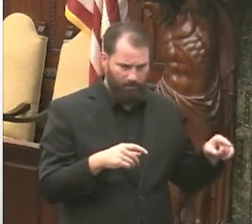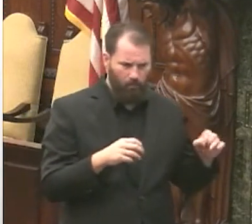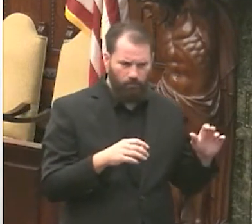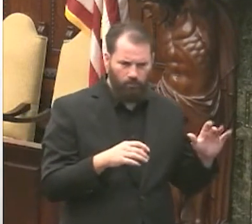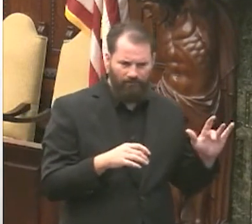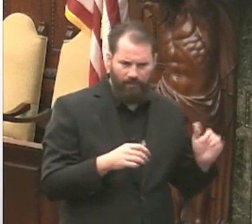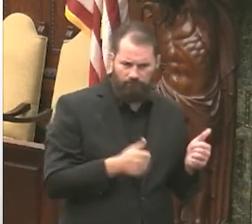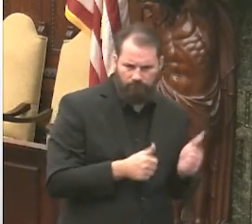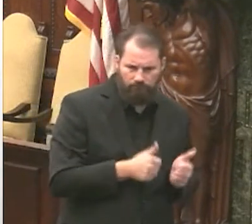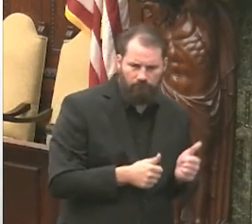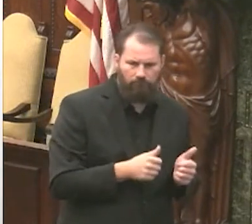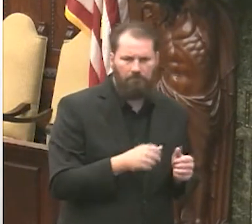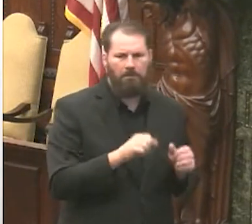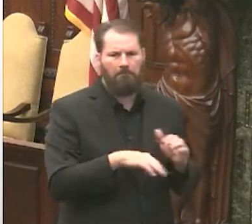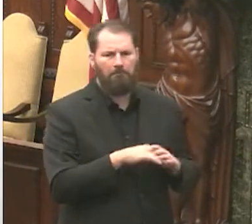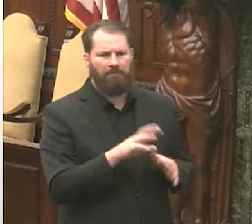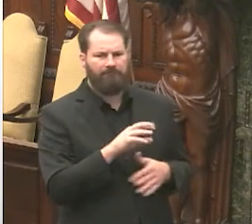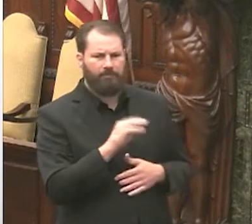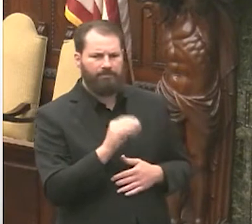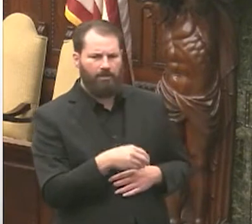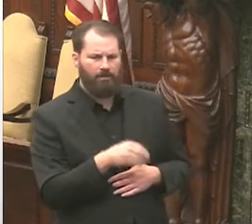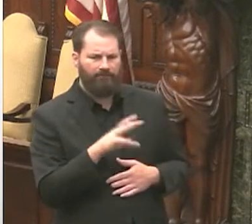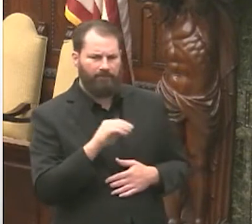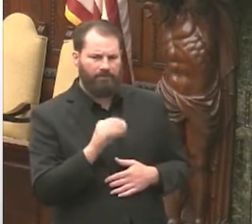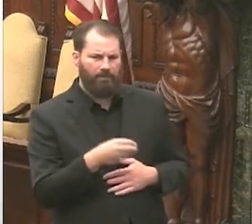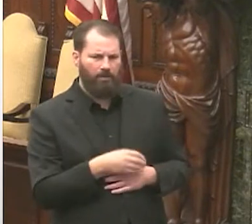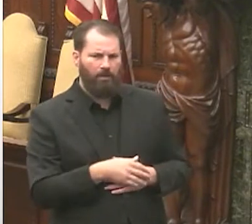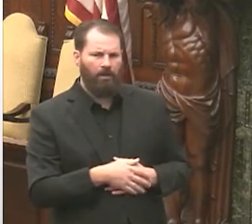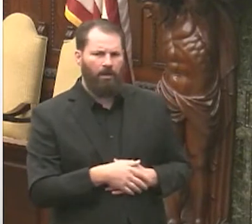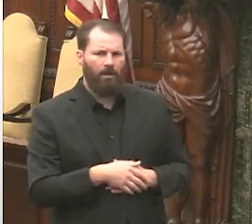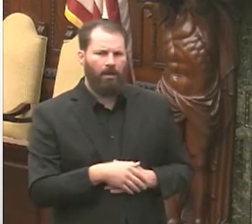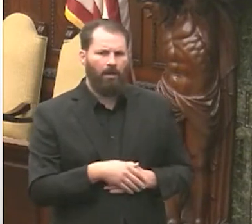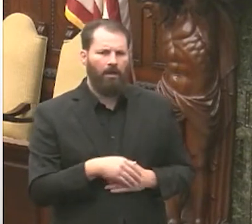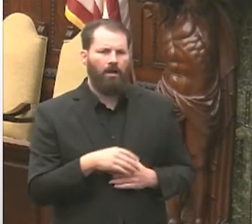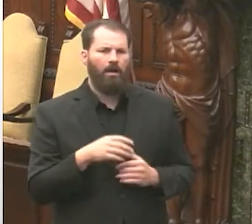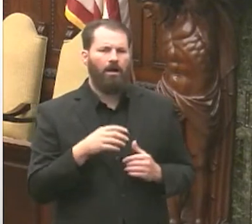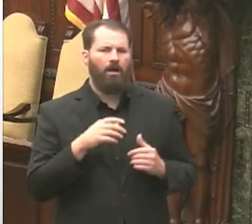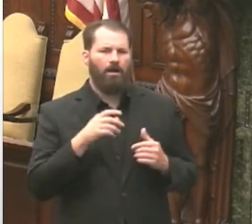it seems like more restrictions are being lifted, expanding the 25? The